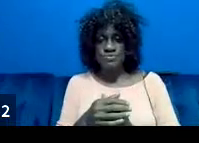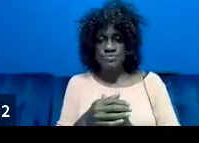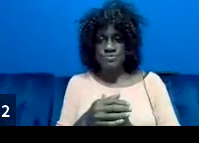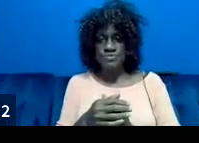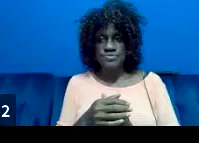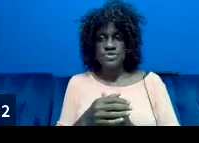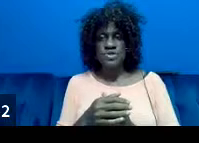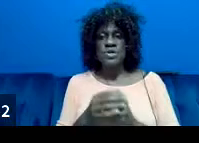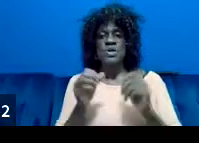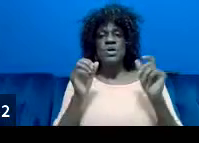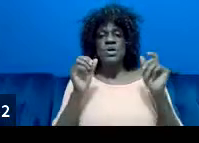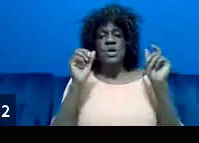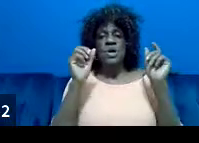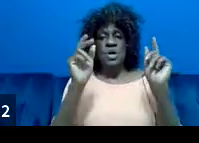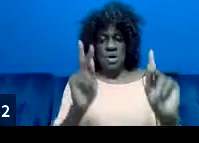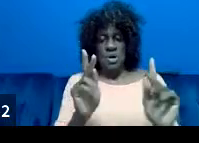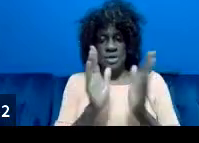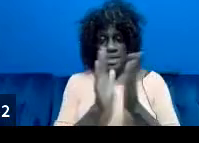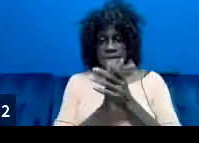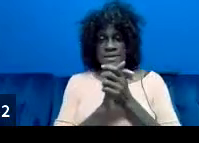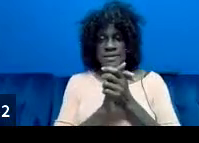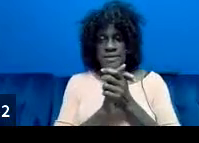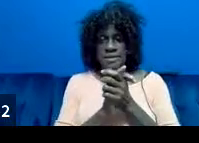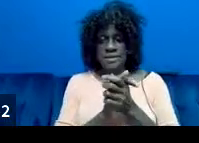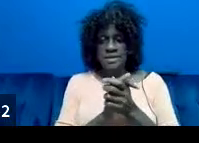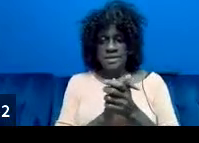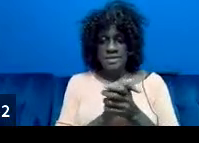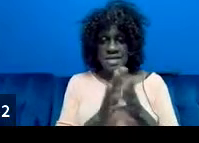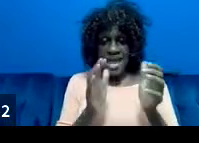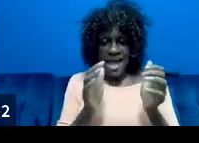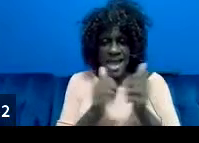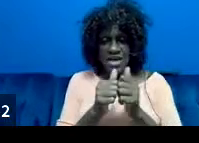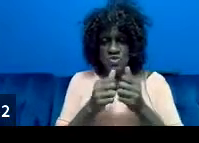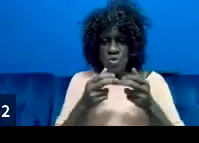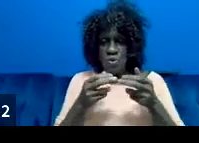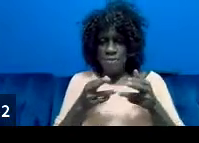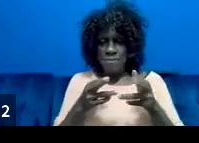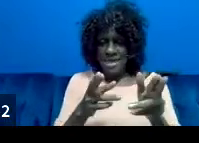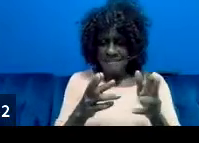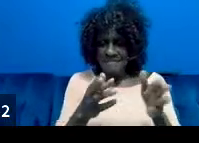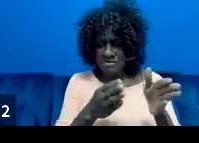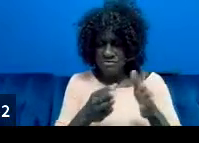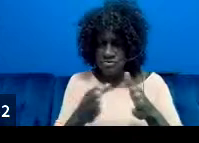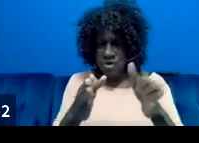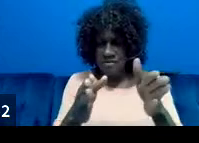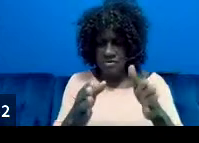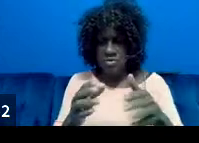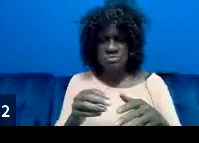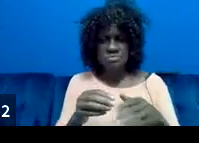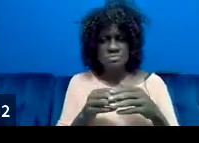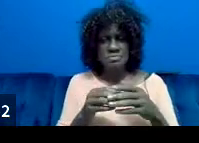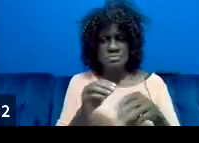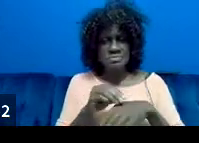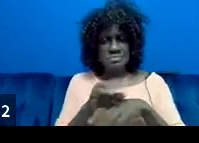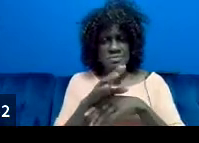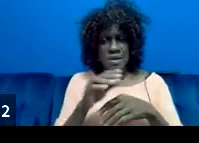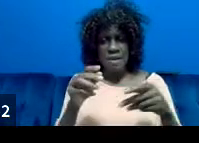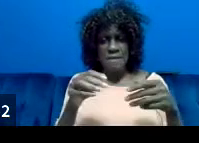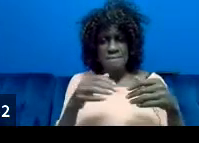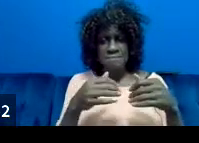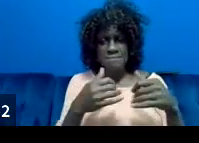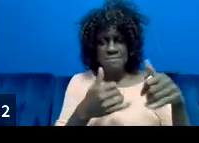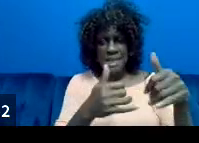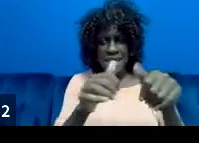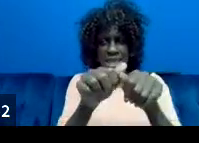Okay, so let's move on to how does the path of travel apply to play areas? Remember, the standard